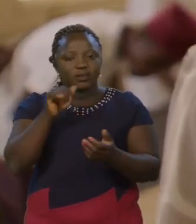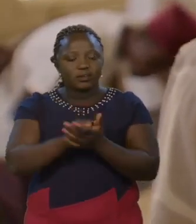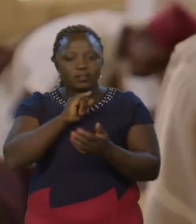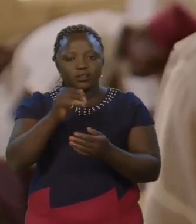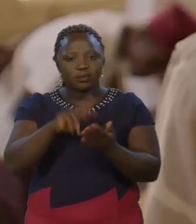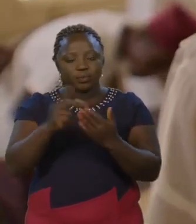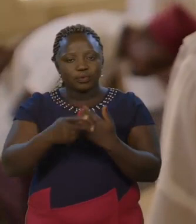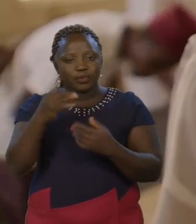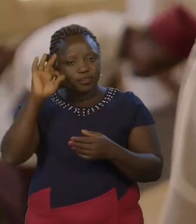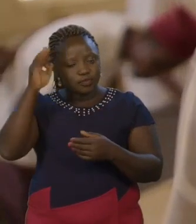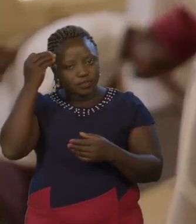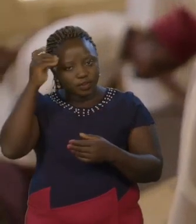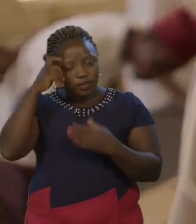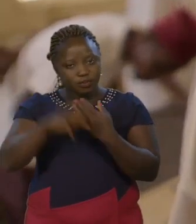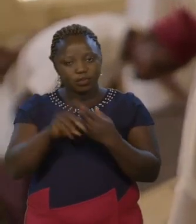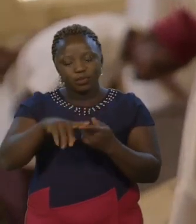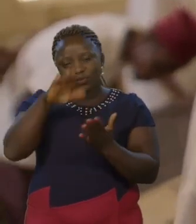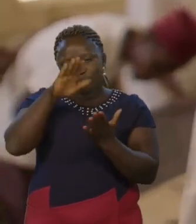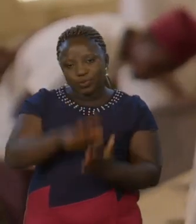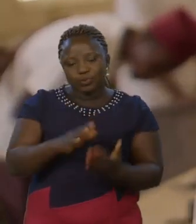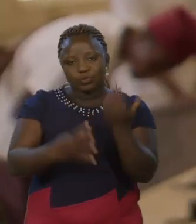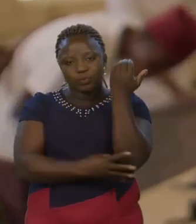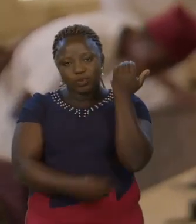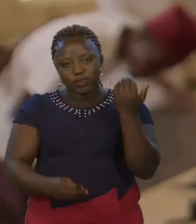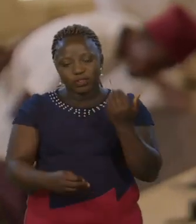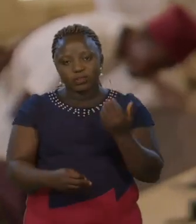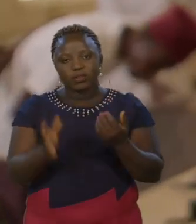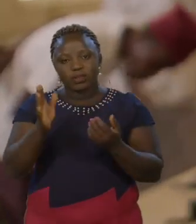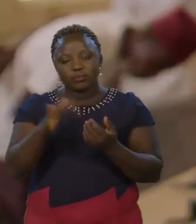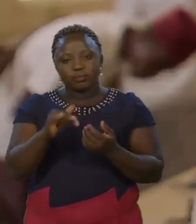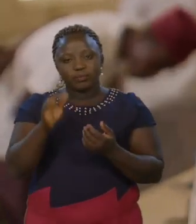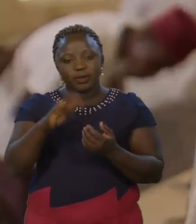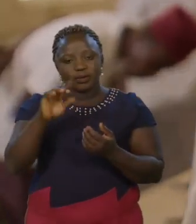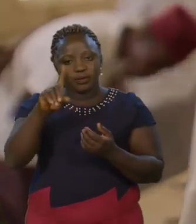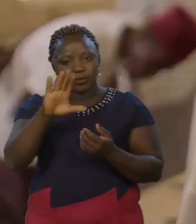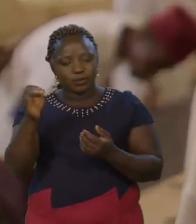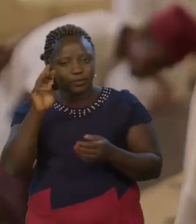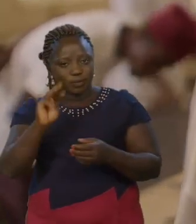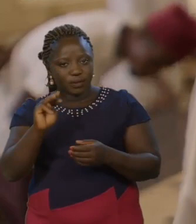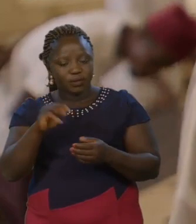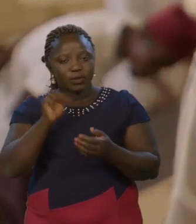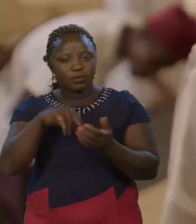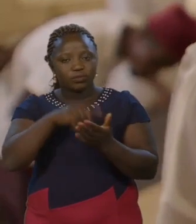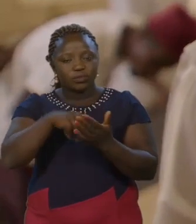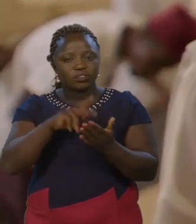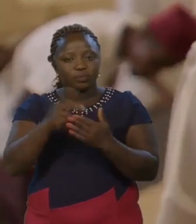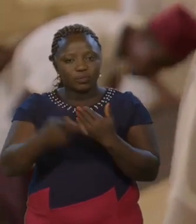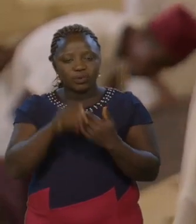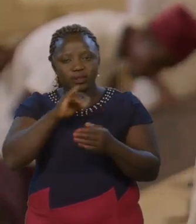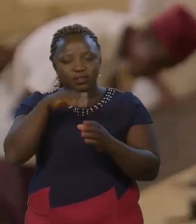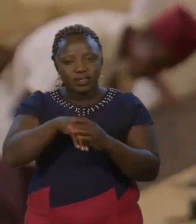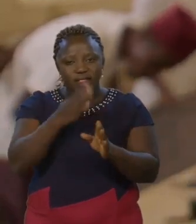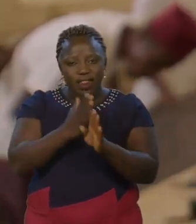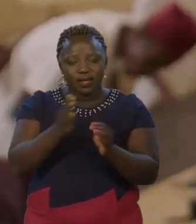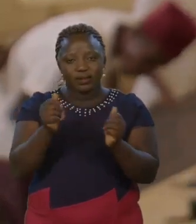program of the federal government to reduce poverty by 100 million. So I think this program is in line with that program.